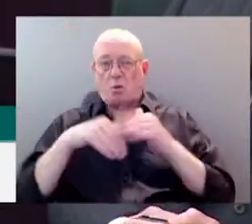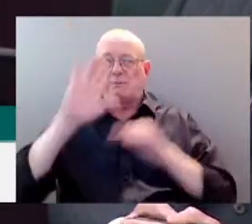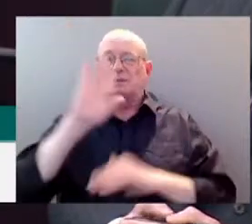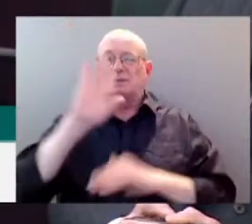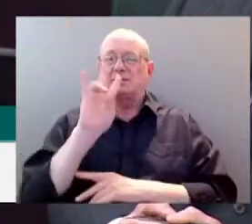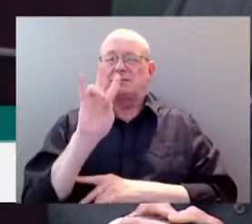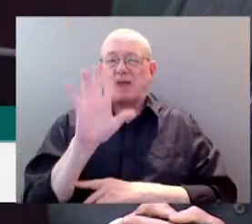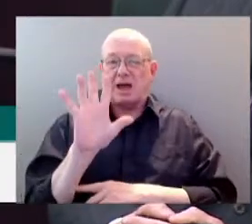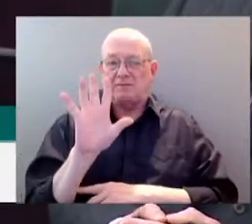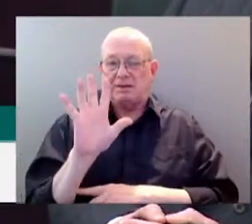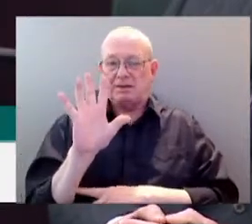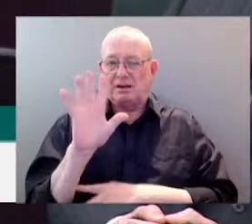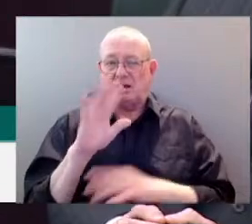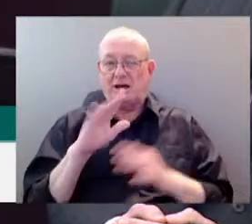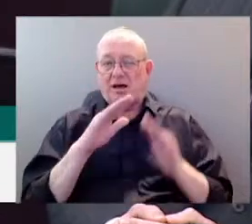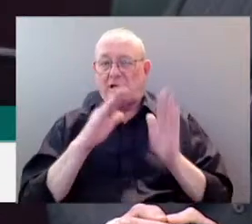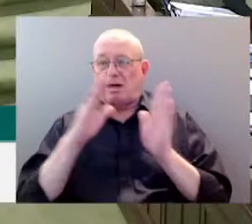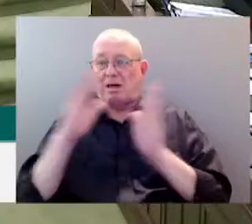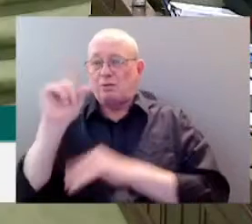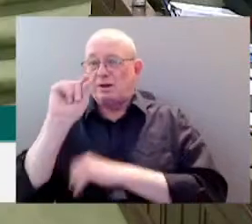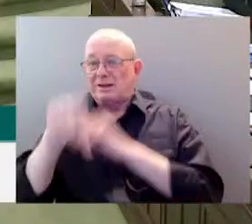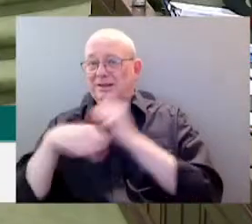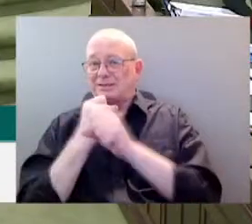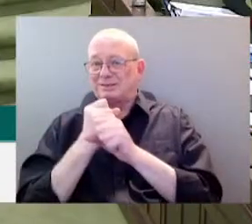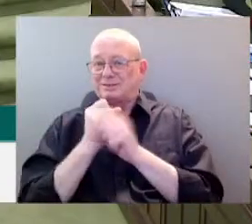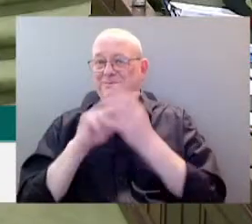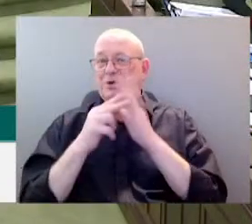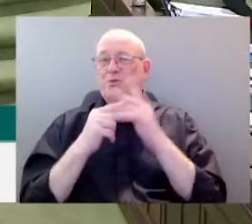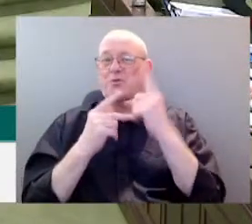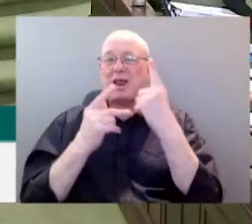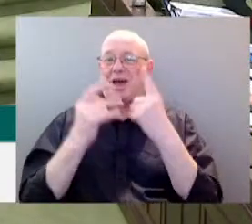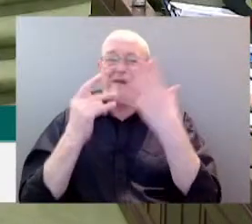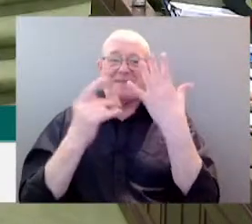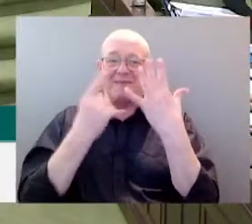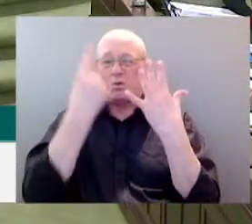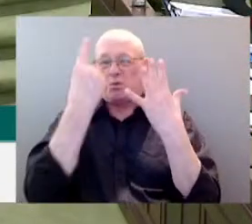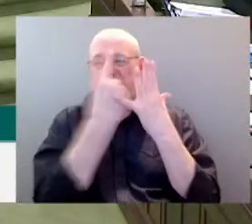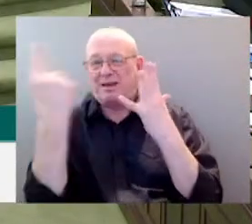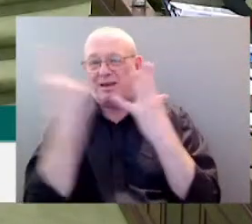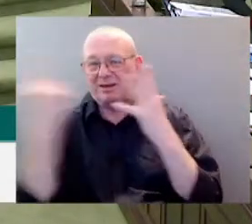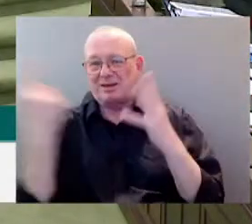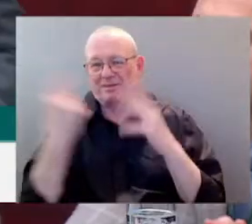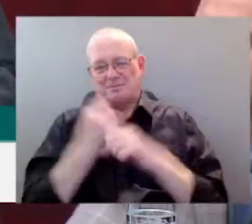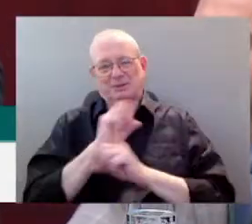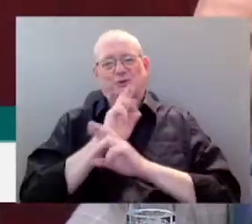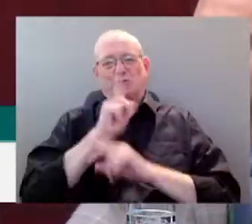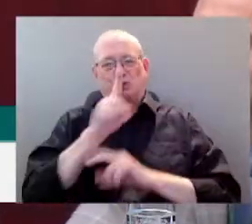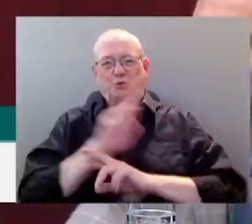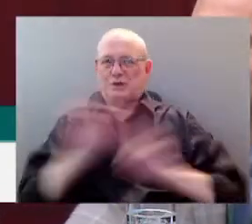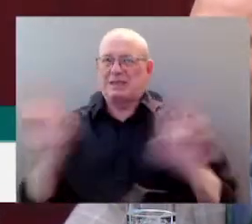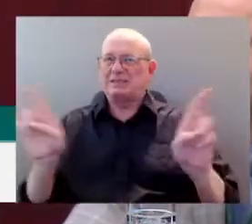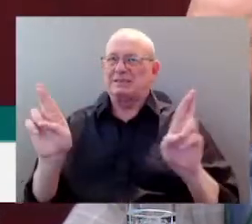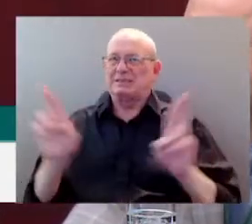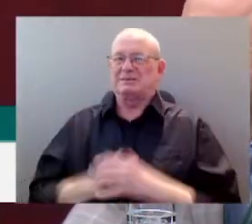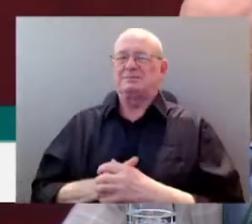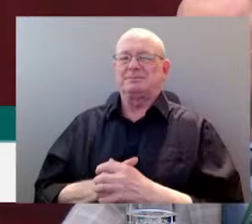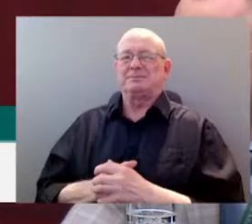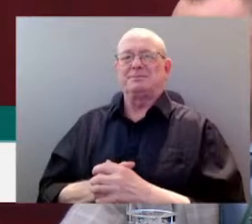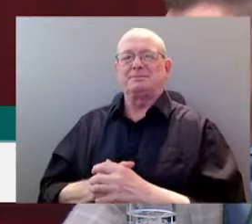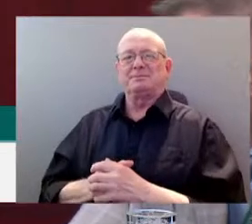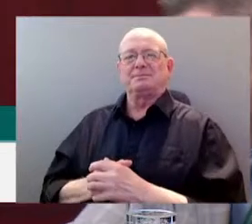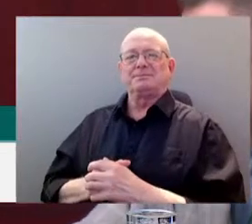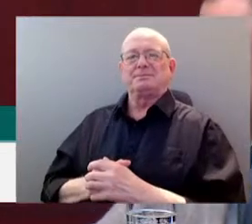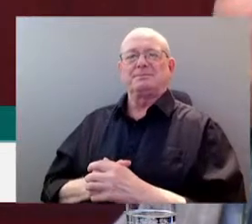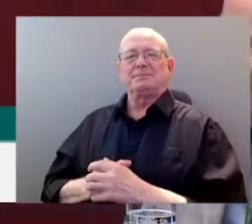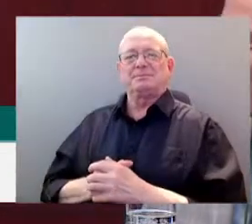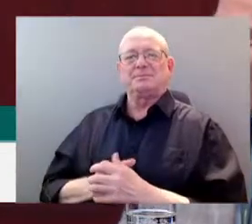to make sure that we are providing these Investments The Honorable member for Calgary Fish Creek Mr Speaker Alberta's